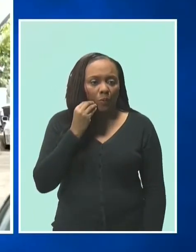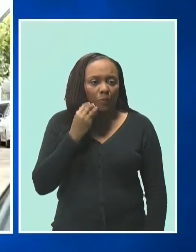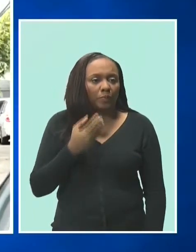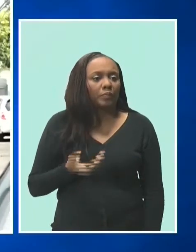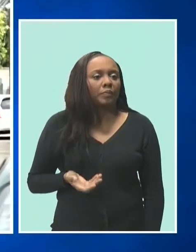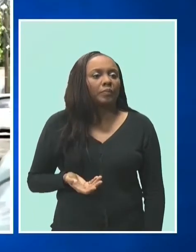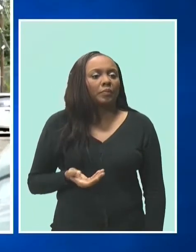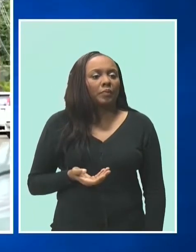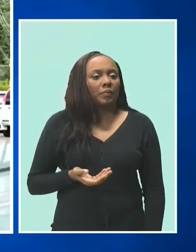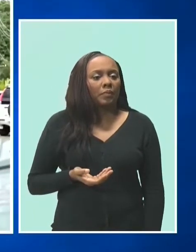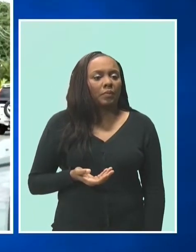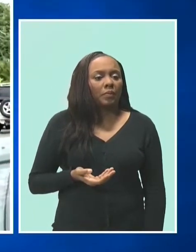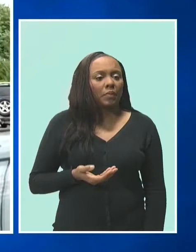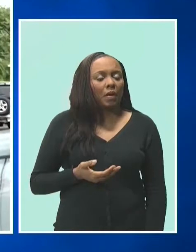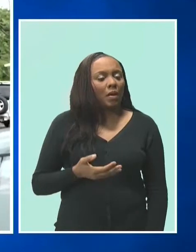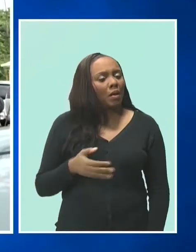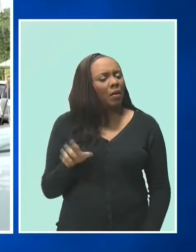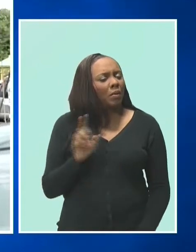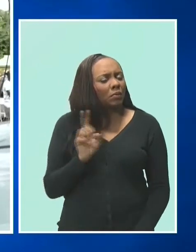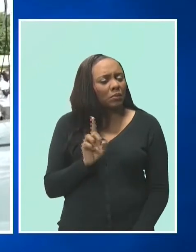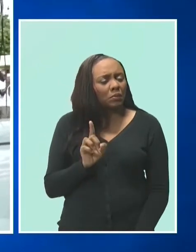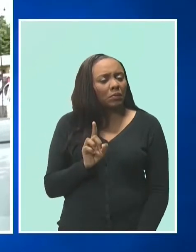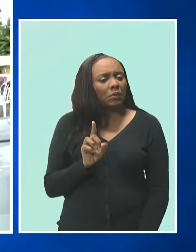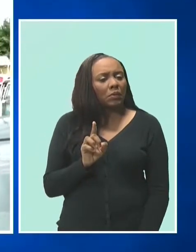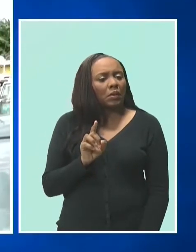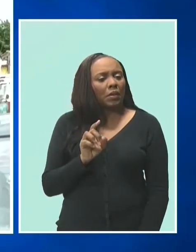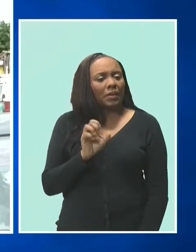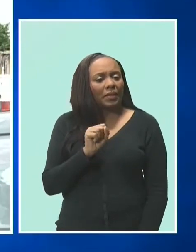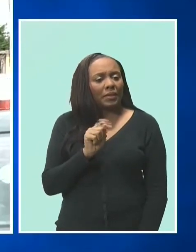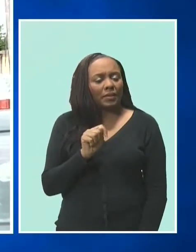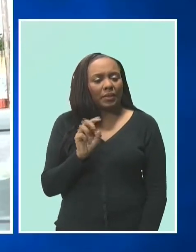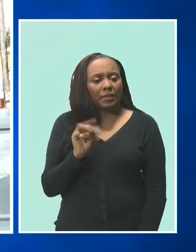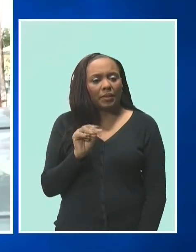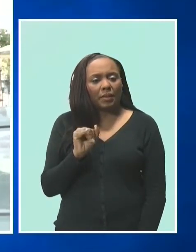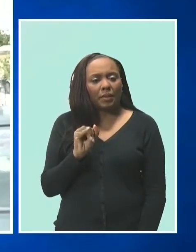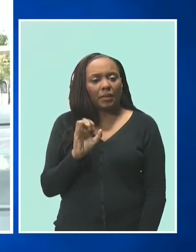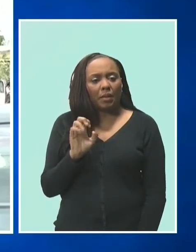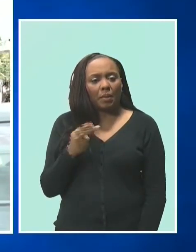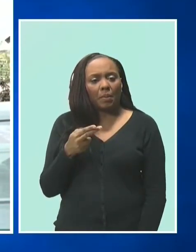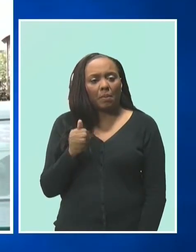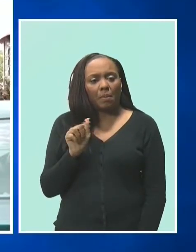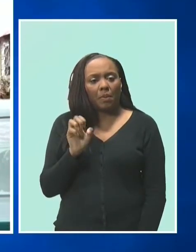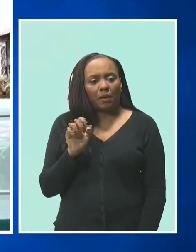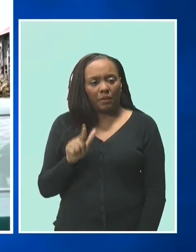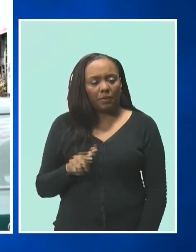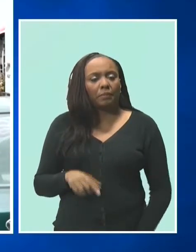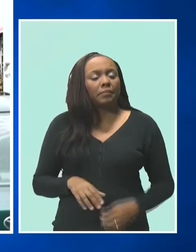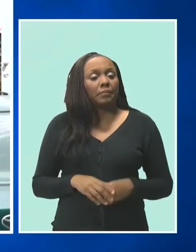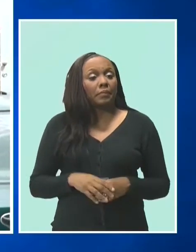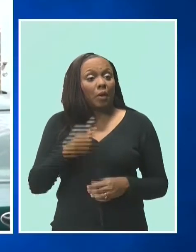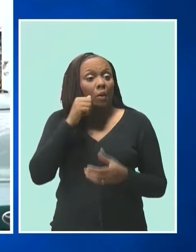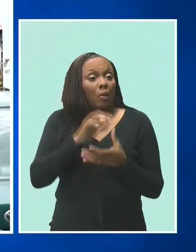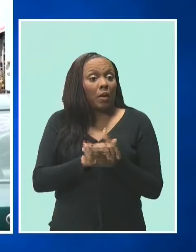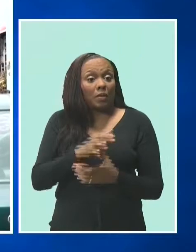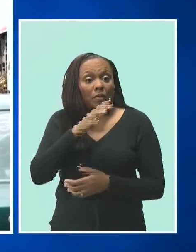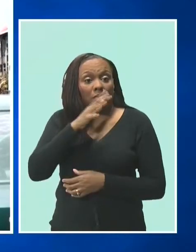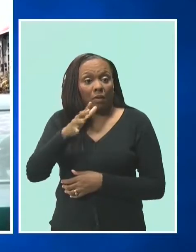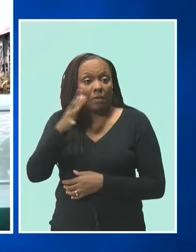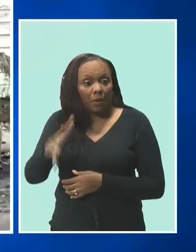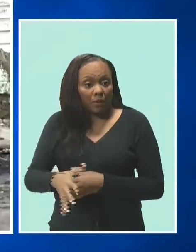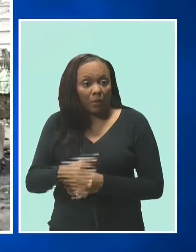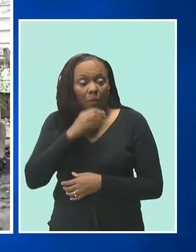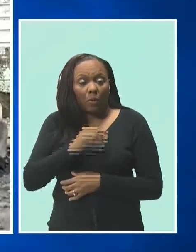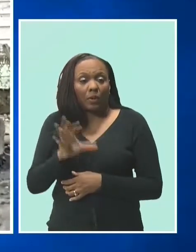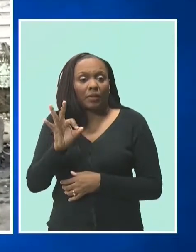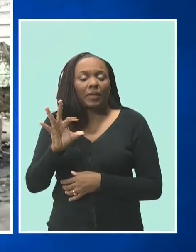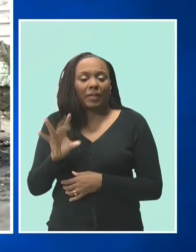house located at 4th Avenue, Peterkins Land, St. Michael, which is owned by Natalie's grandmother, 98-year-old Myrtle Beckles. Around